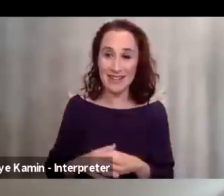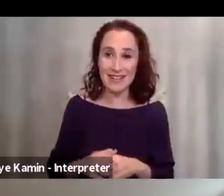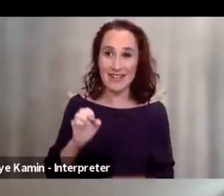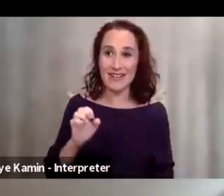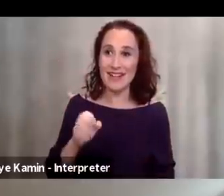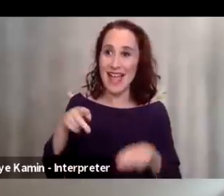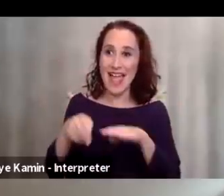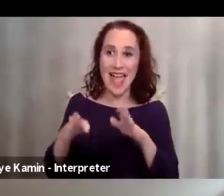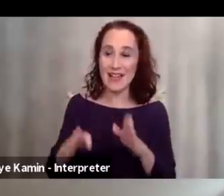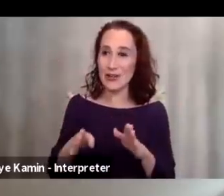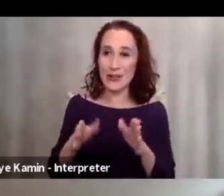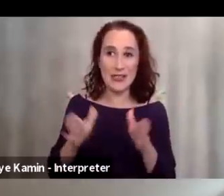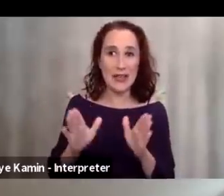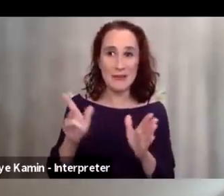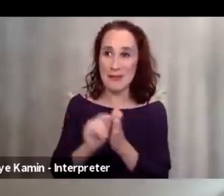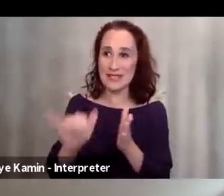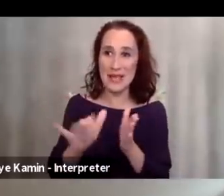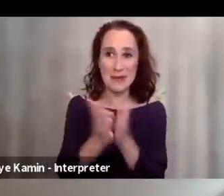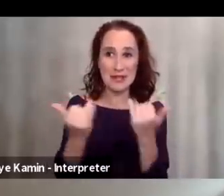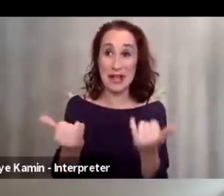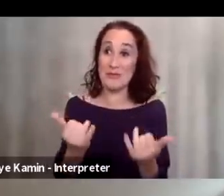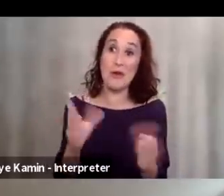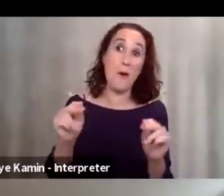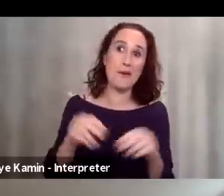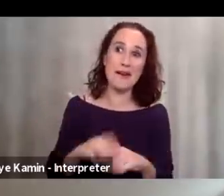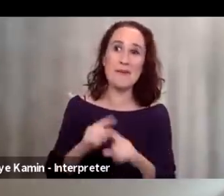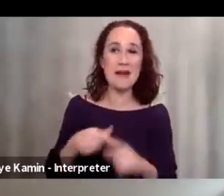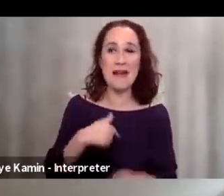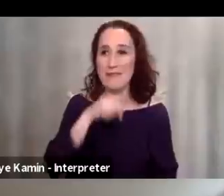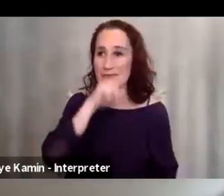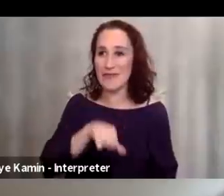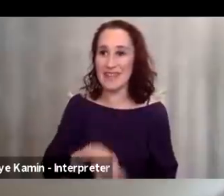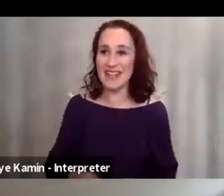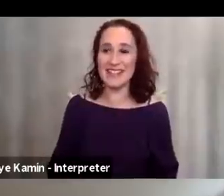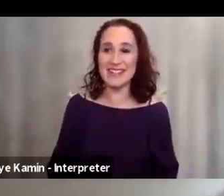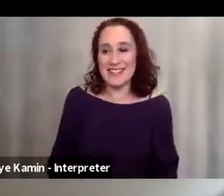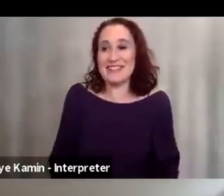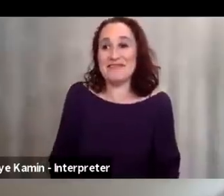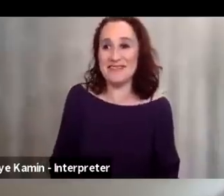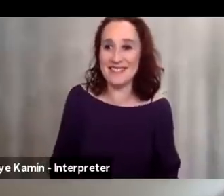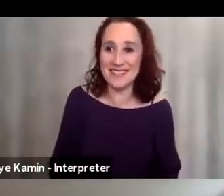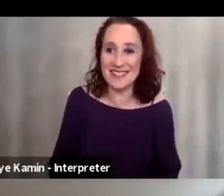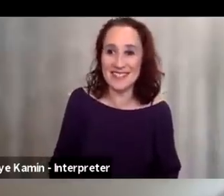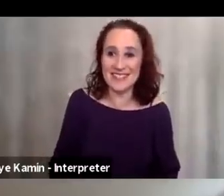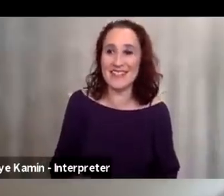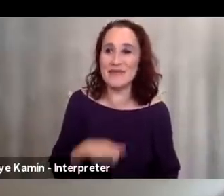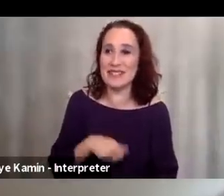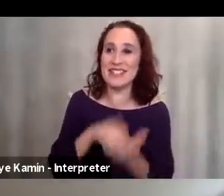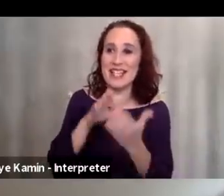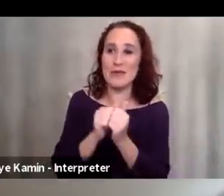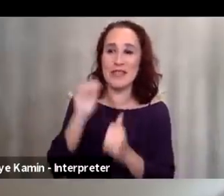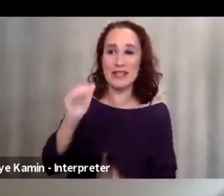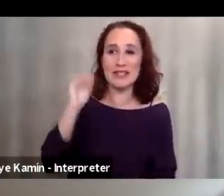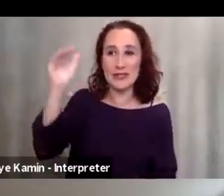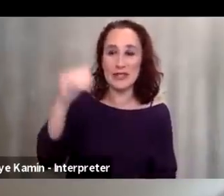let you publish a book like that now. But I loved that. I loved that, like, I was dealing with an adult and who